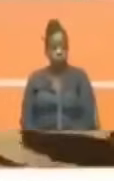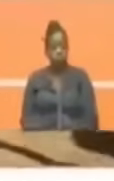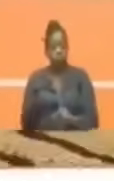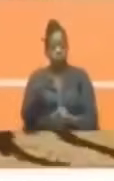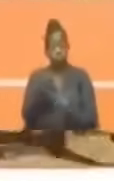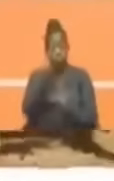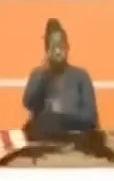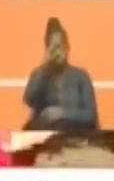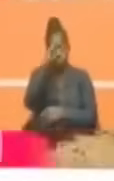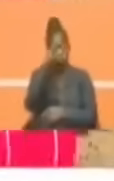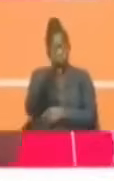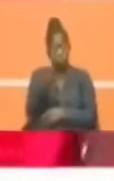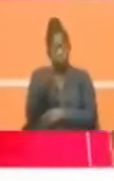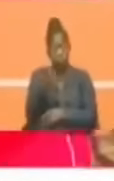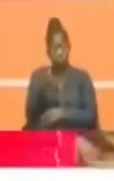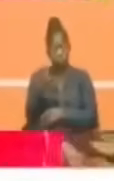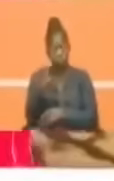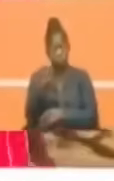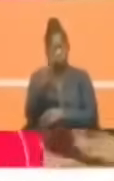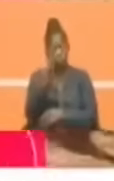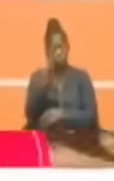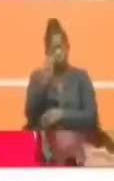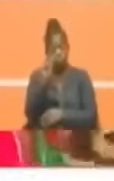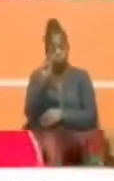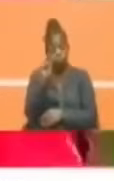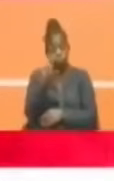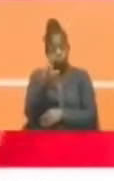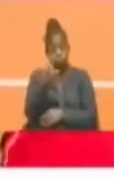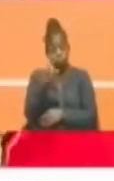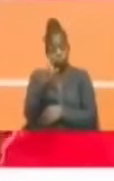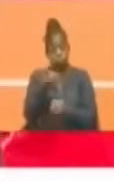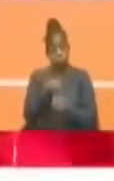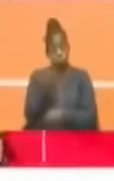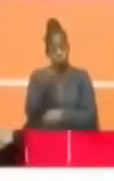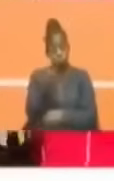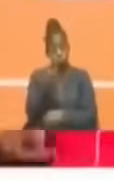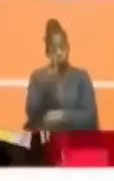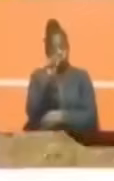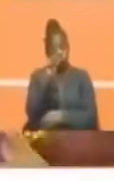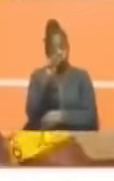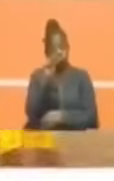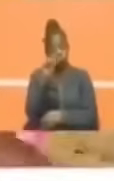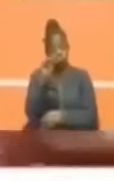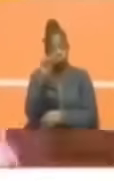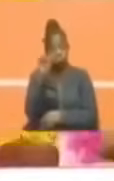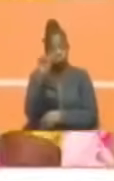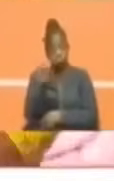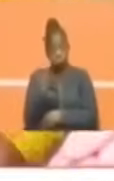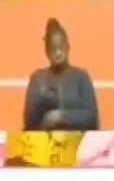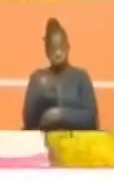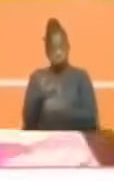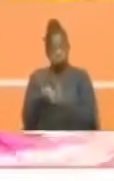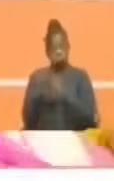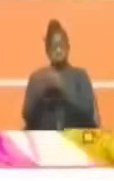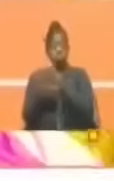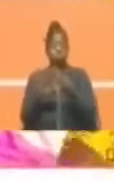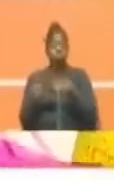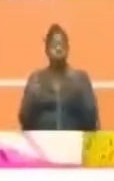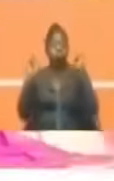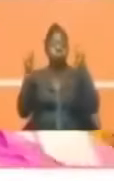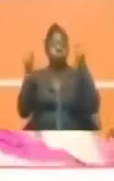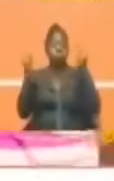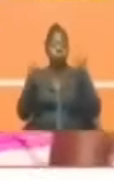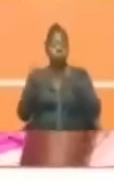Abatuze kucharo senyange mumuruka gwe kabale mu gombolola yenna kasenyi musembabule bekala kasiza mu rujjaru omugaga